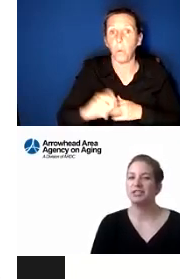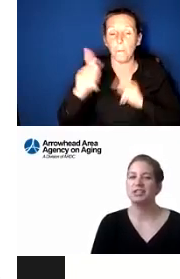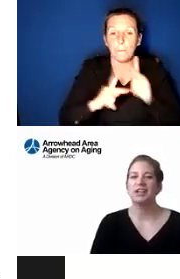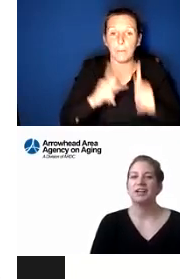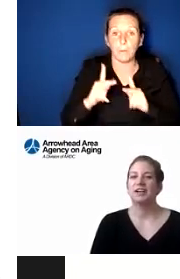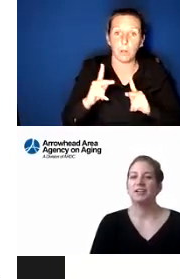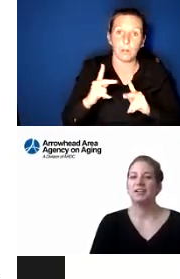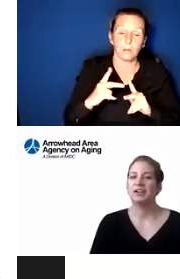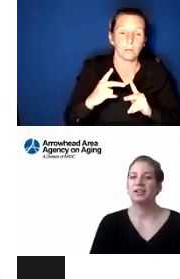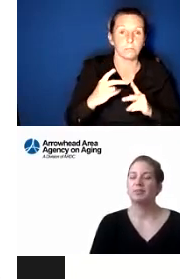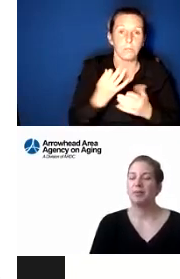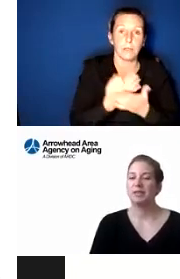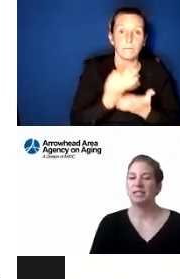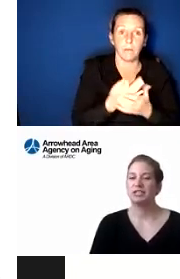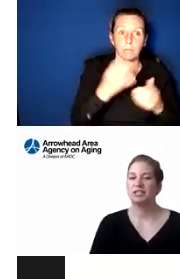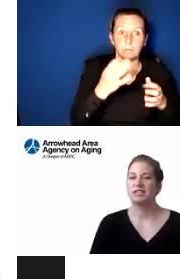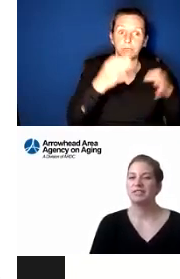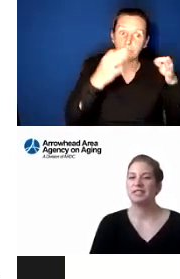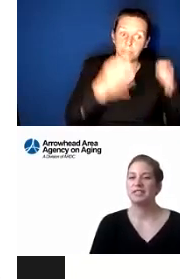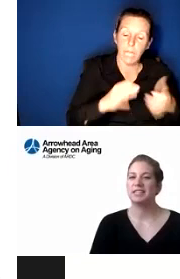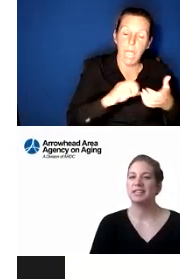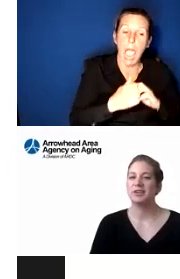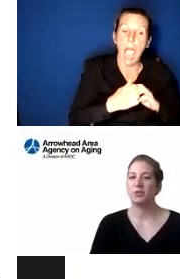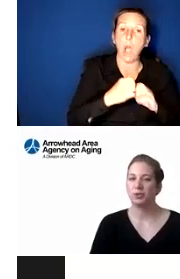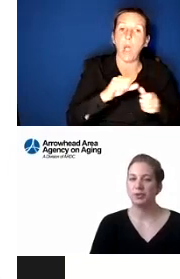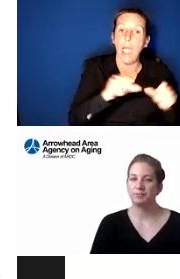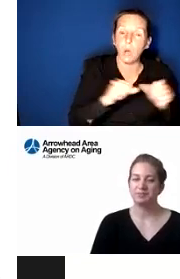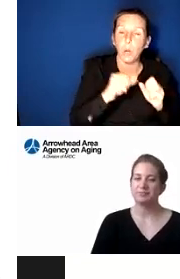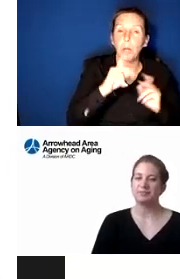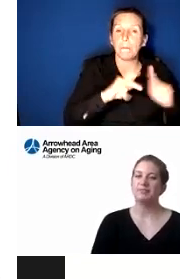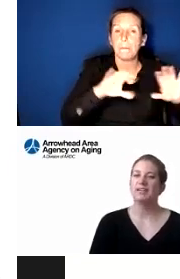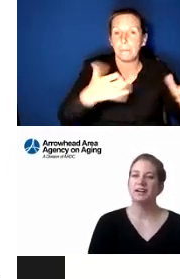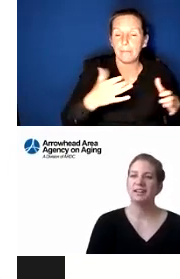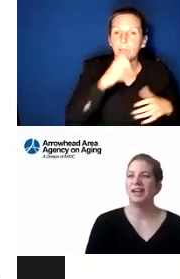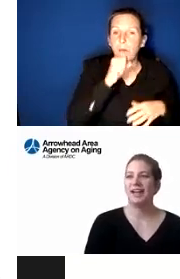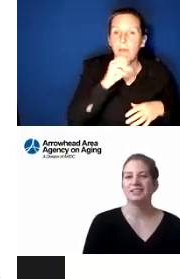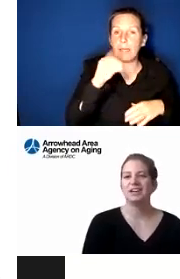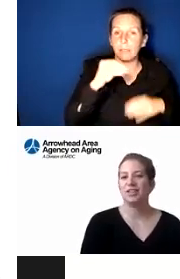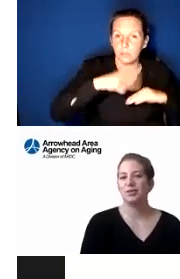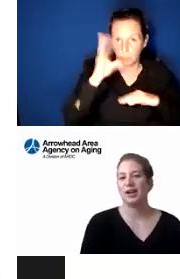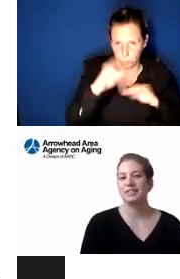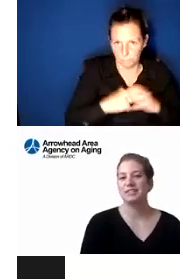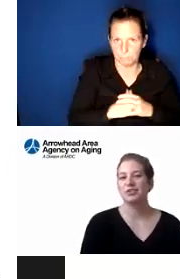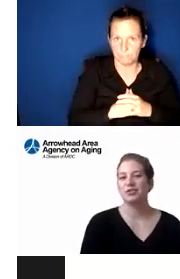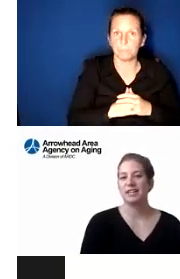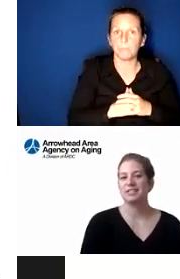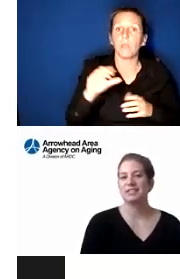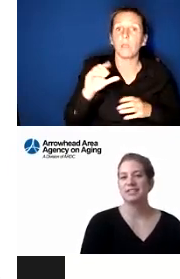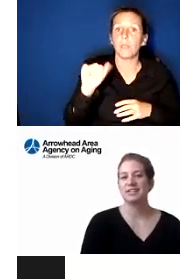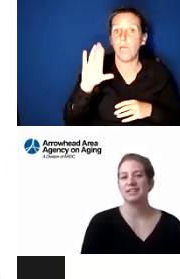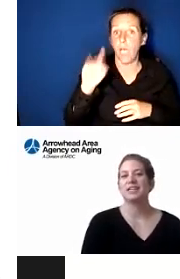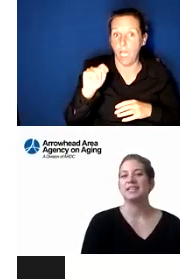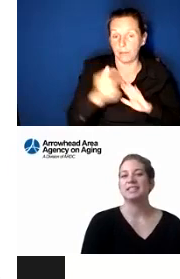percentage of an area's population 60 and older. The act authorized